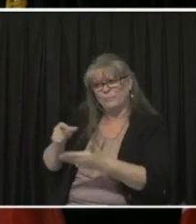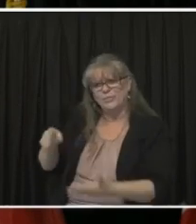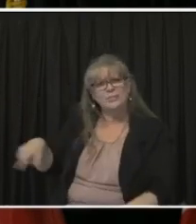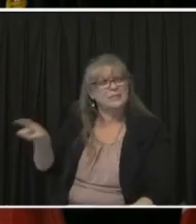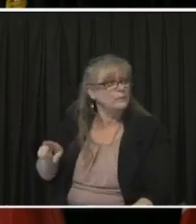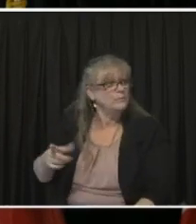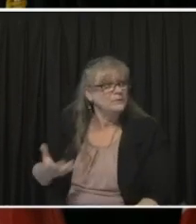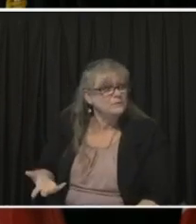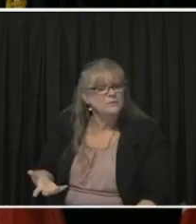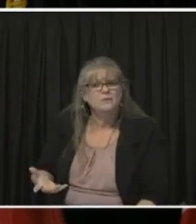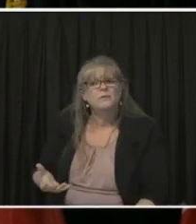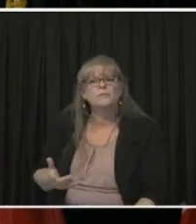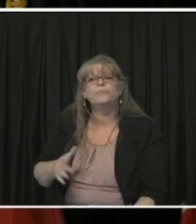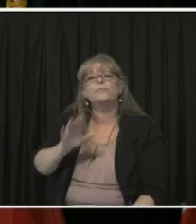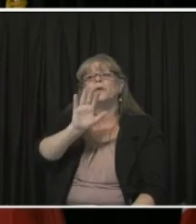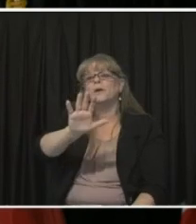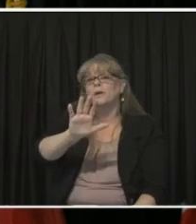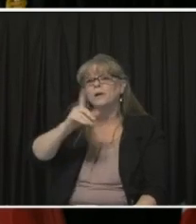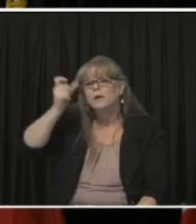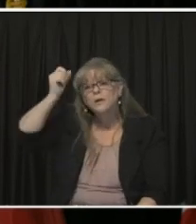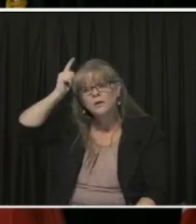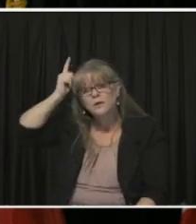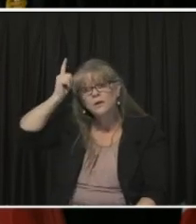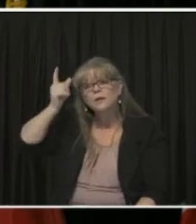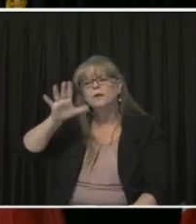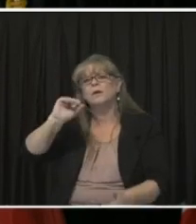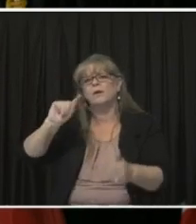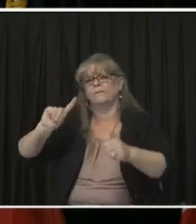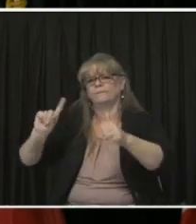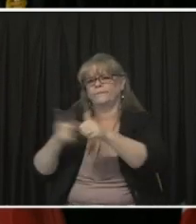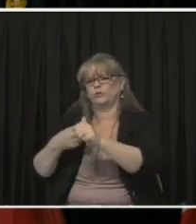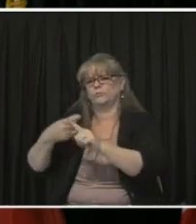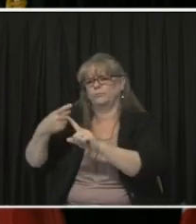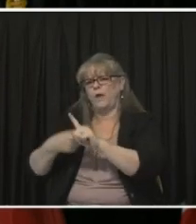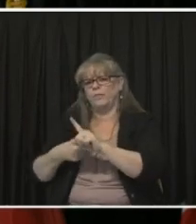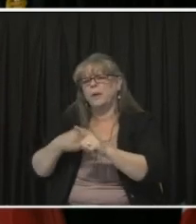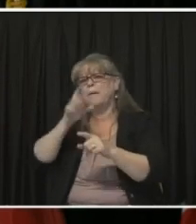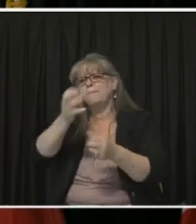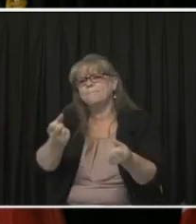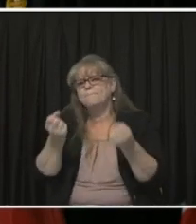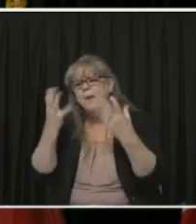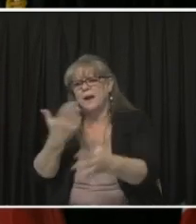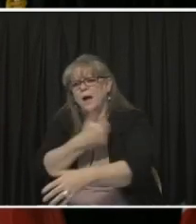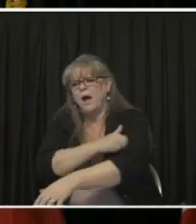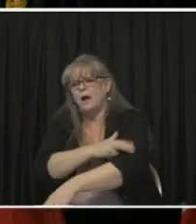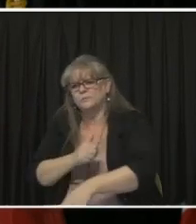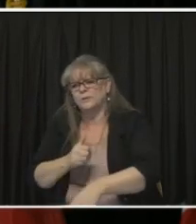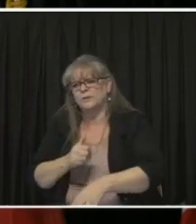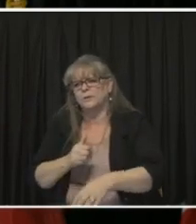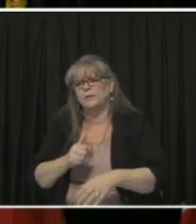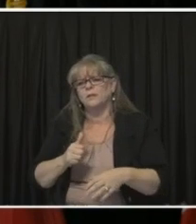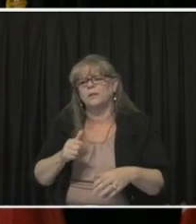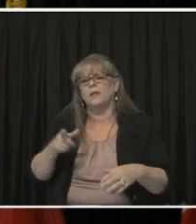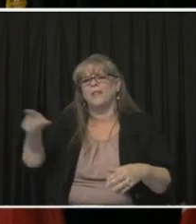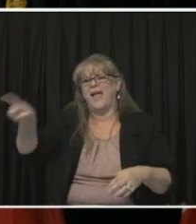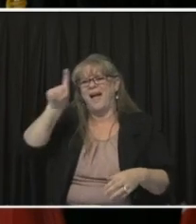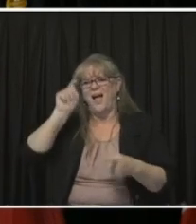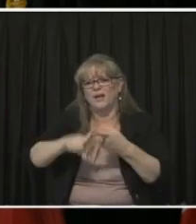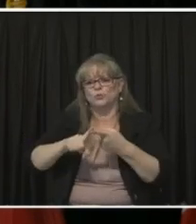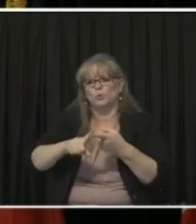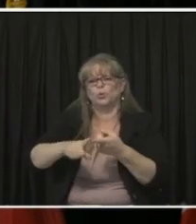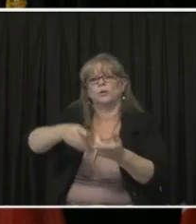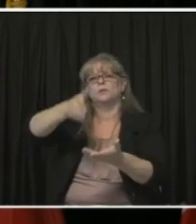during part of the first month, there were a number of hospitals that were not doing non-emergency procedures. And so there were